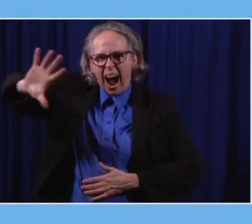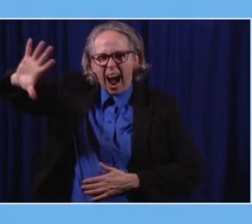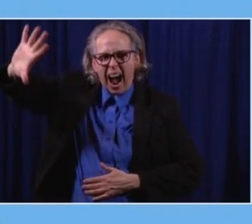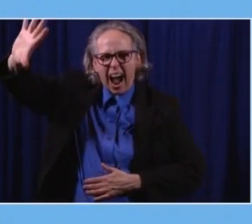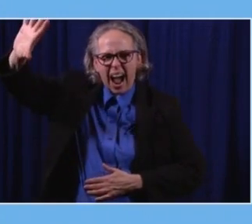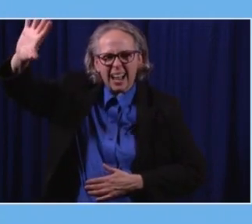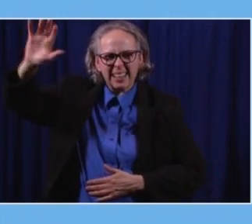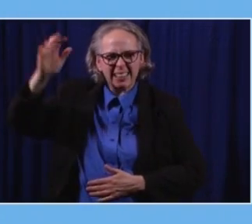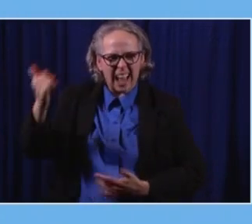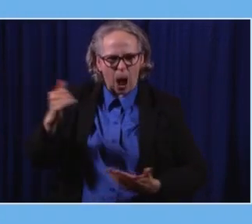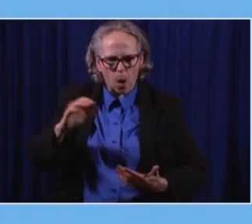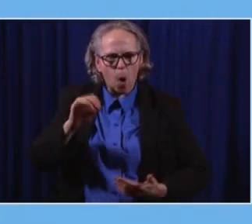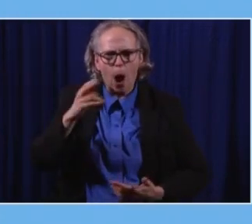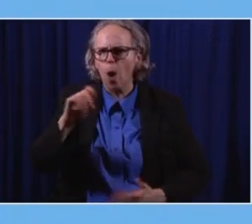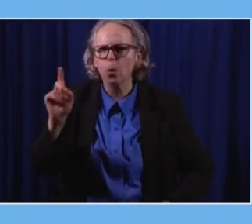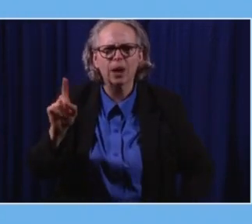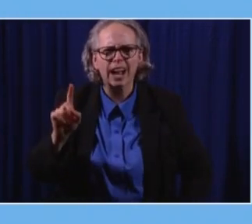Ohio.